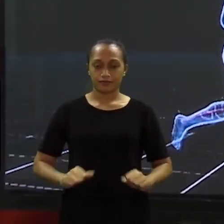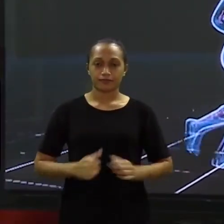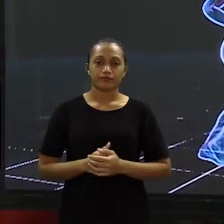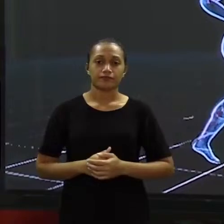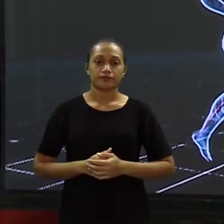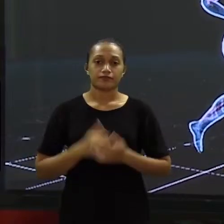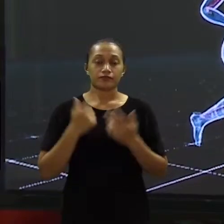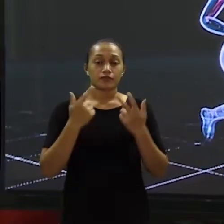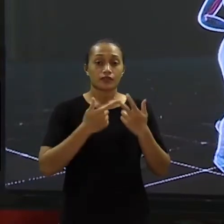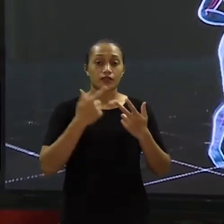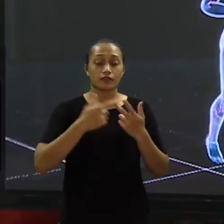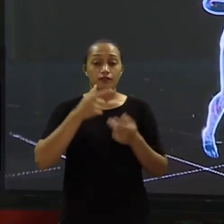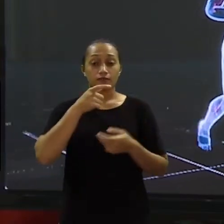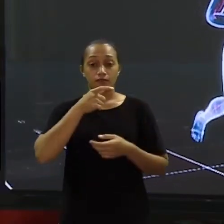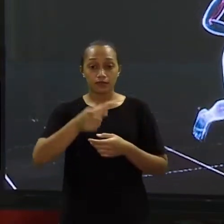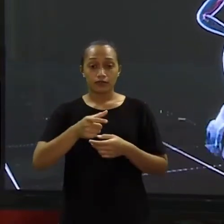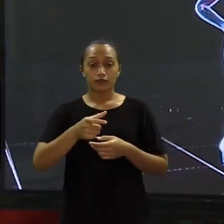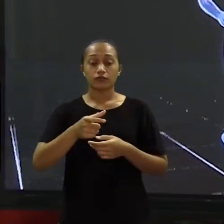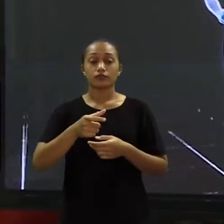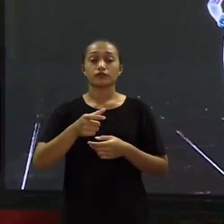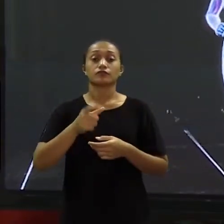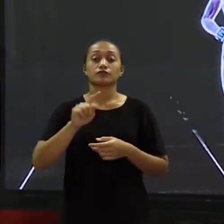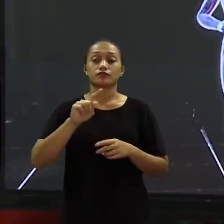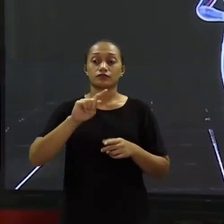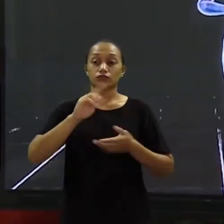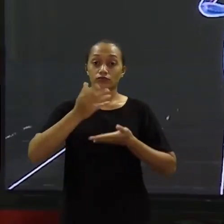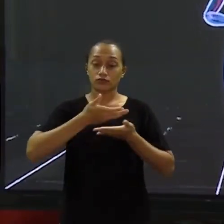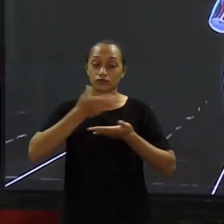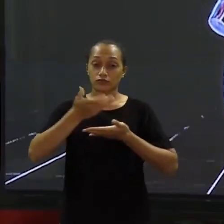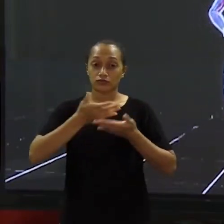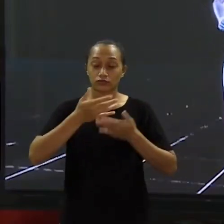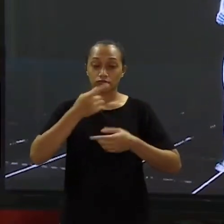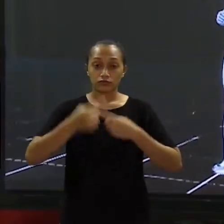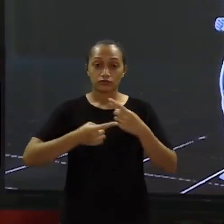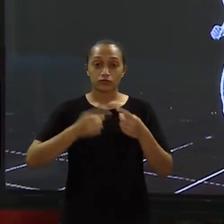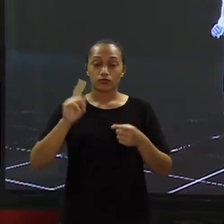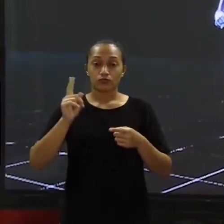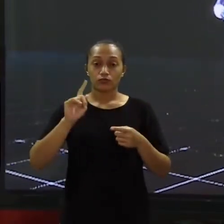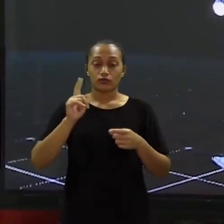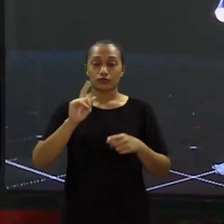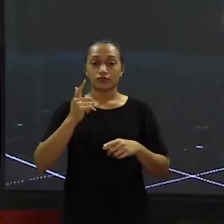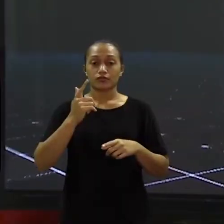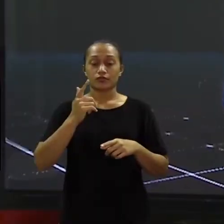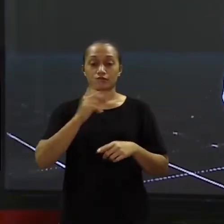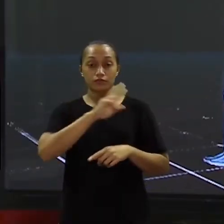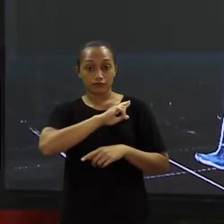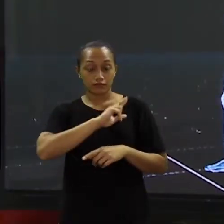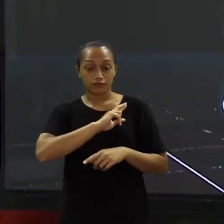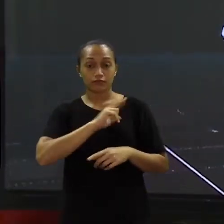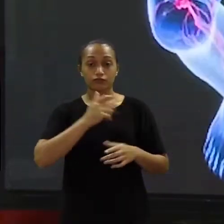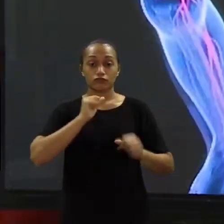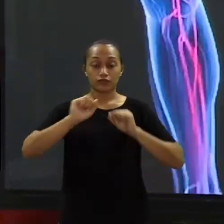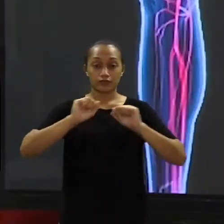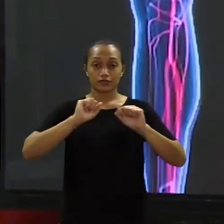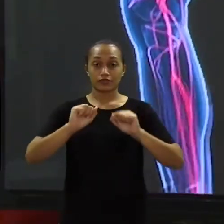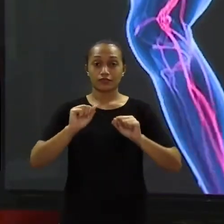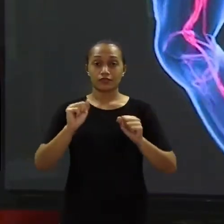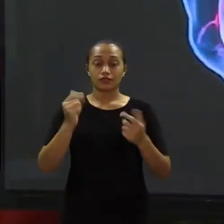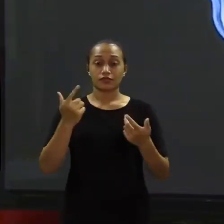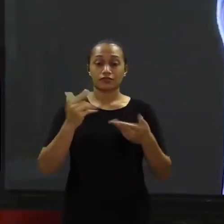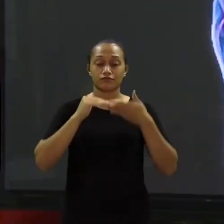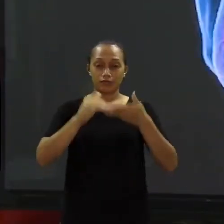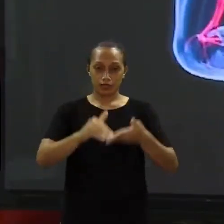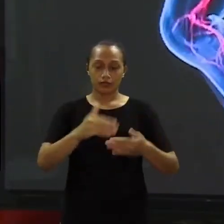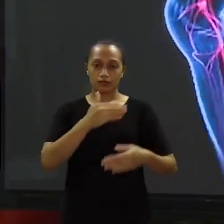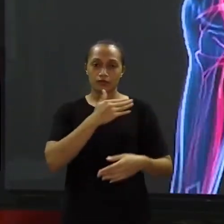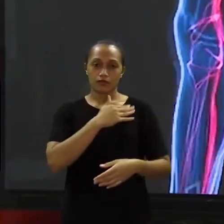In other words, we're going to discuss the benefits of regular exercise to the heart,